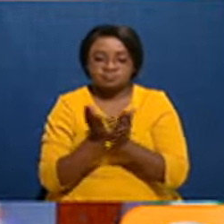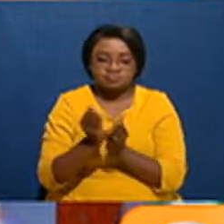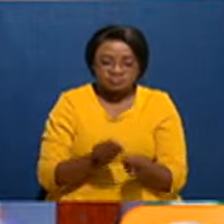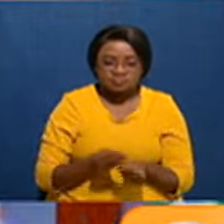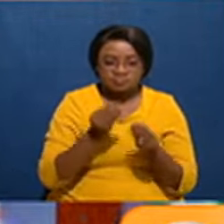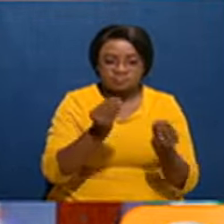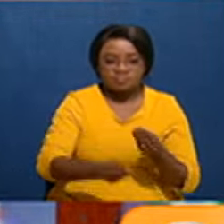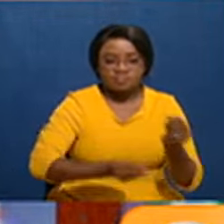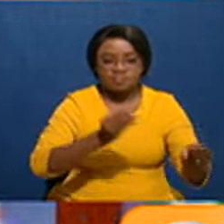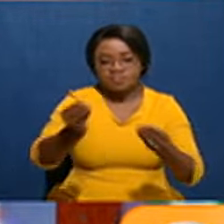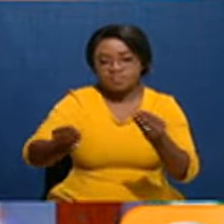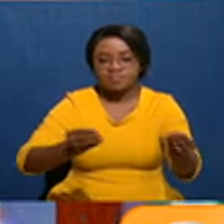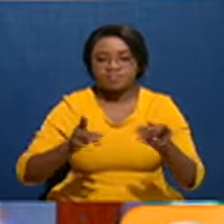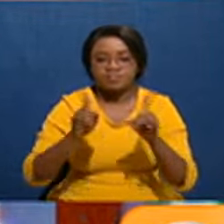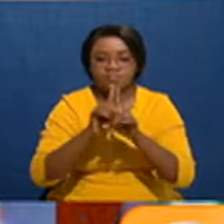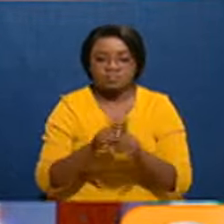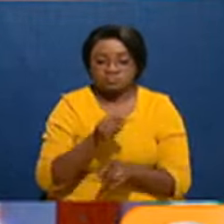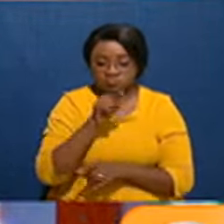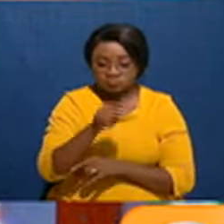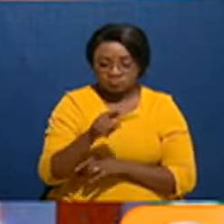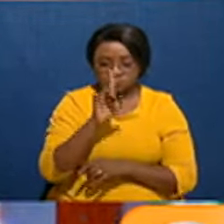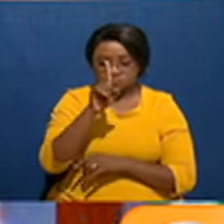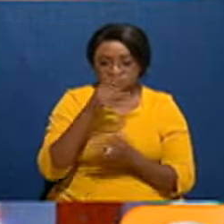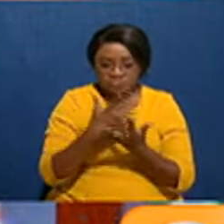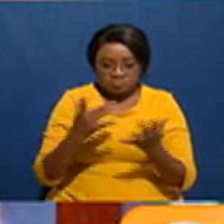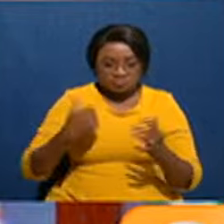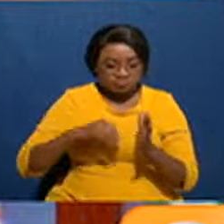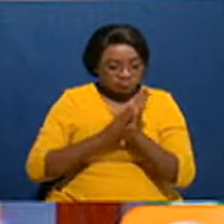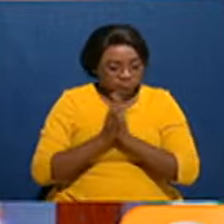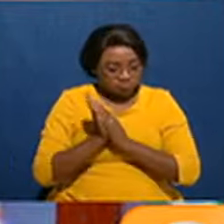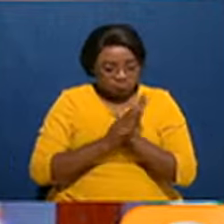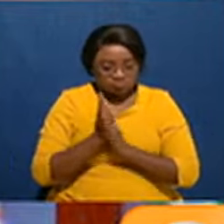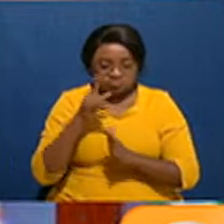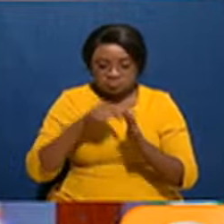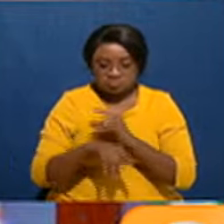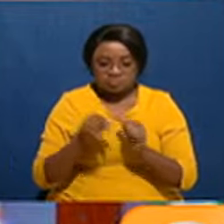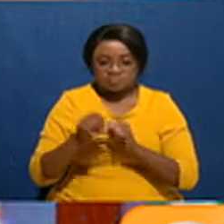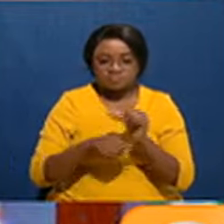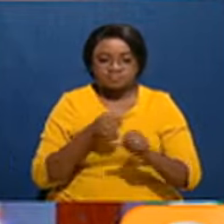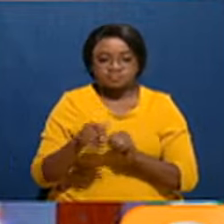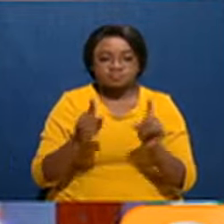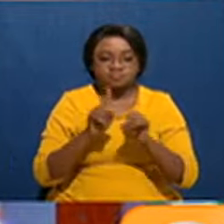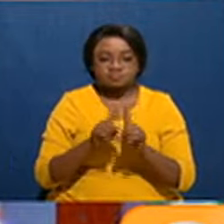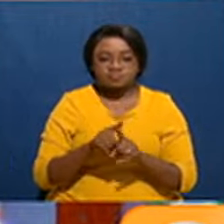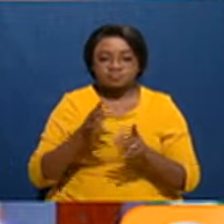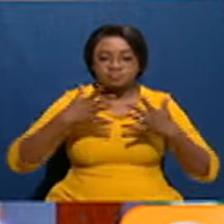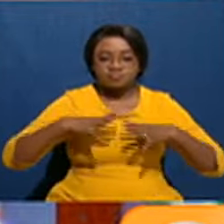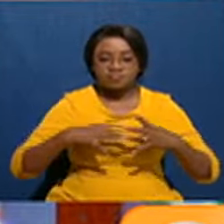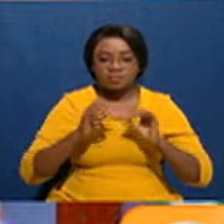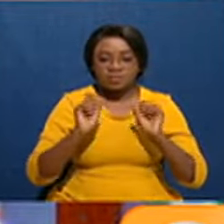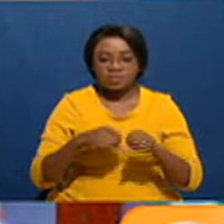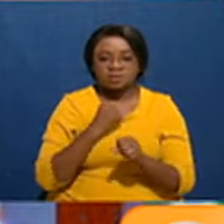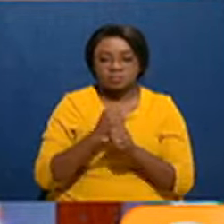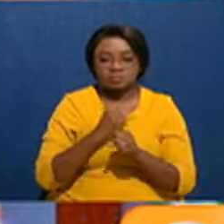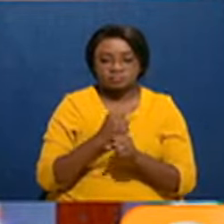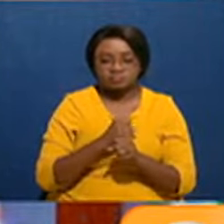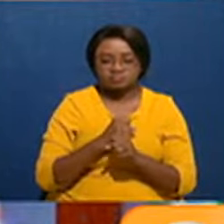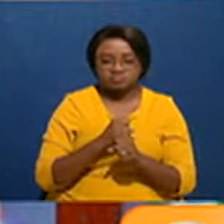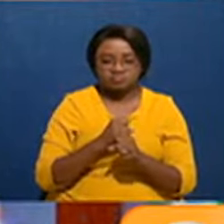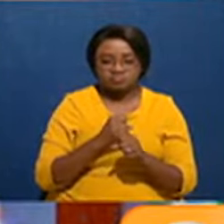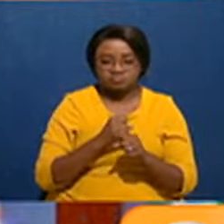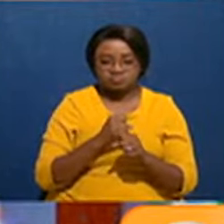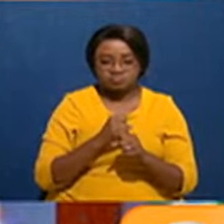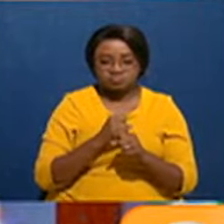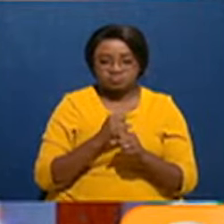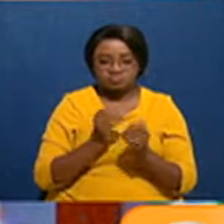branches. That is one thing that we are very passionate about, now that people are able to relate with our services wherever they are. The